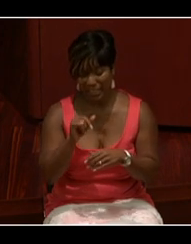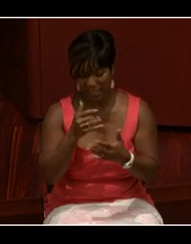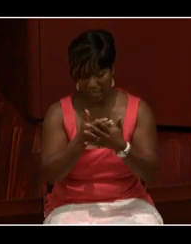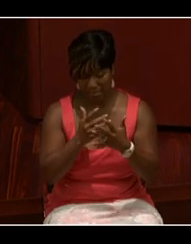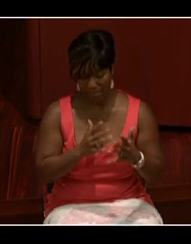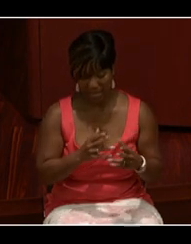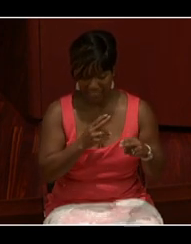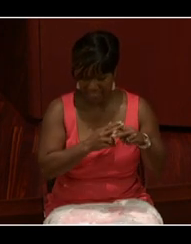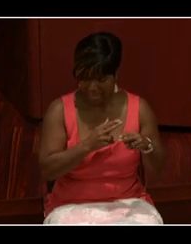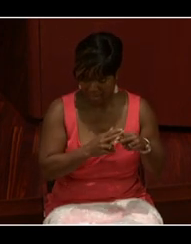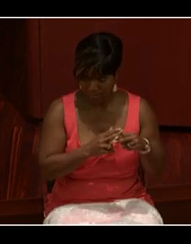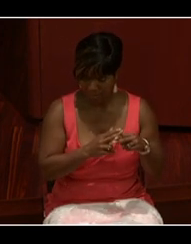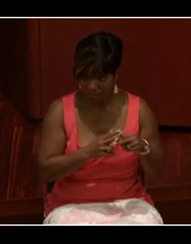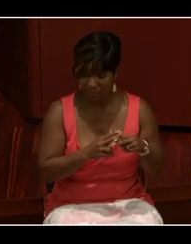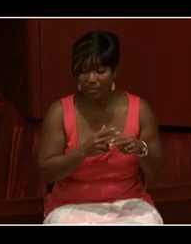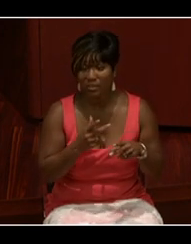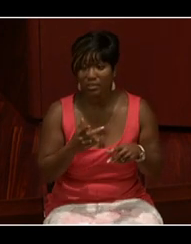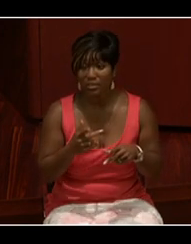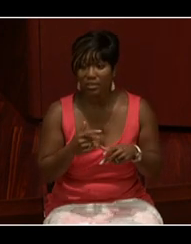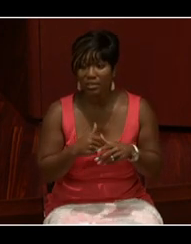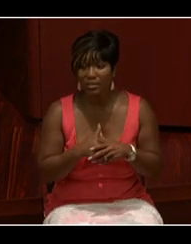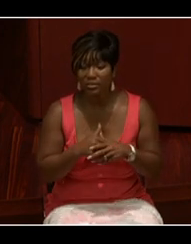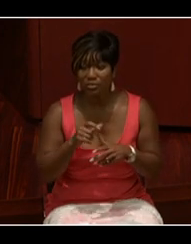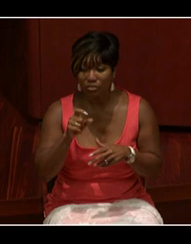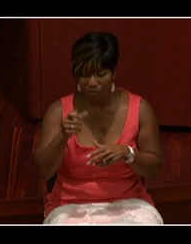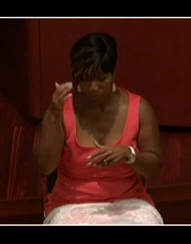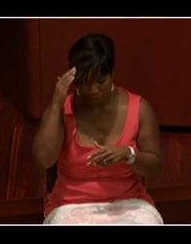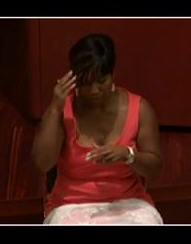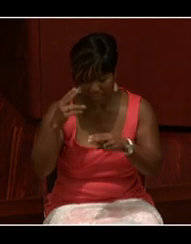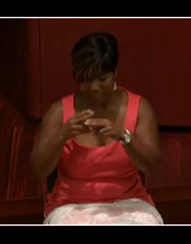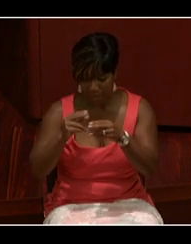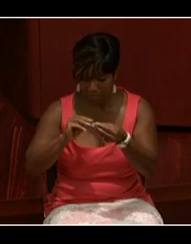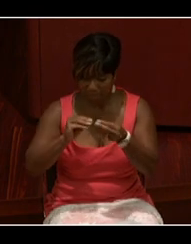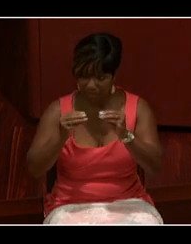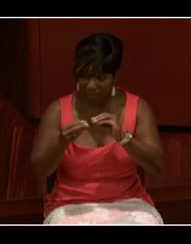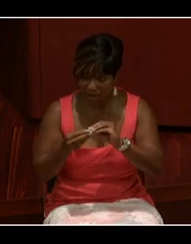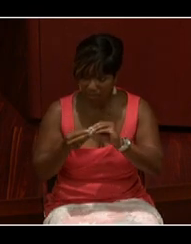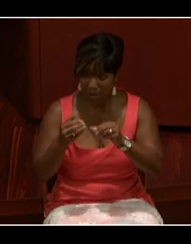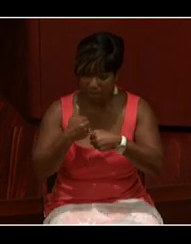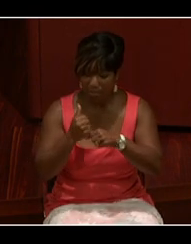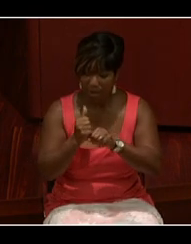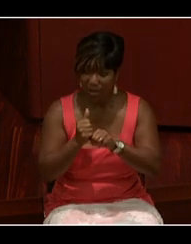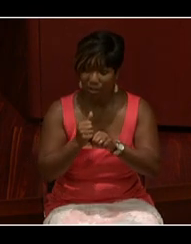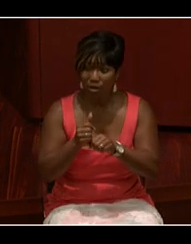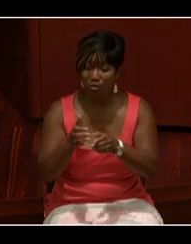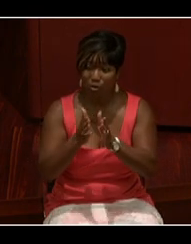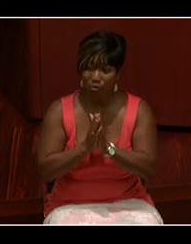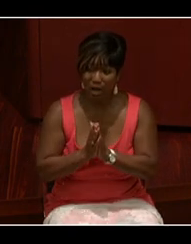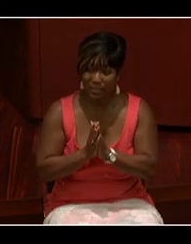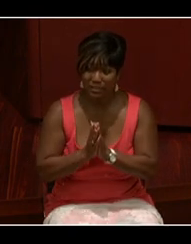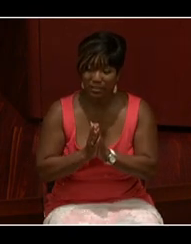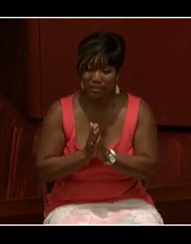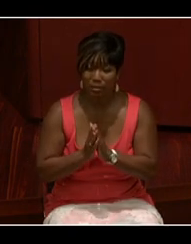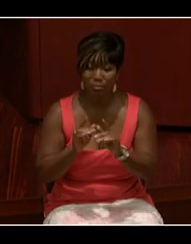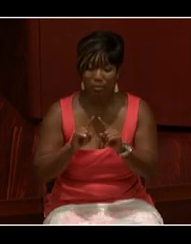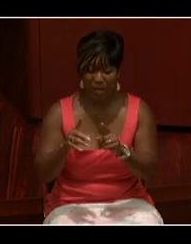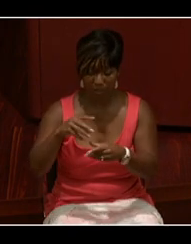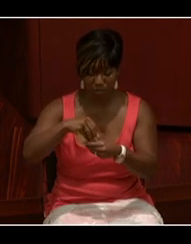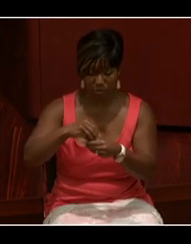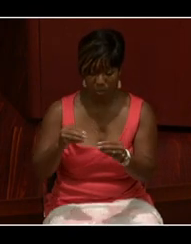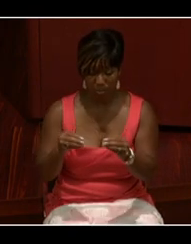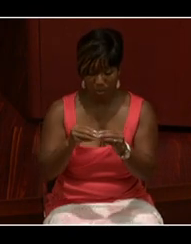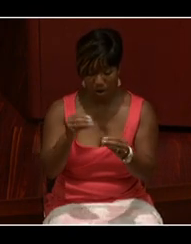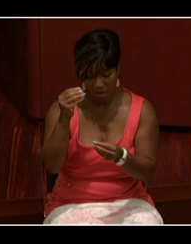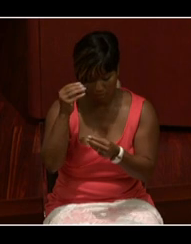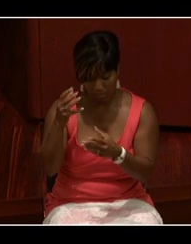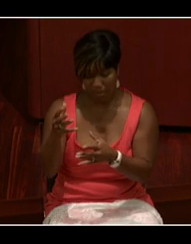As mentioned, you should be able to just supply the name and number to make a request at the archives, but always include more information on